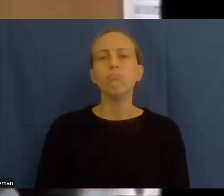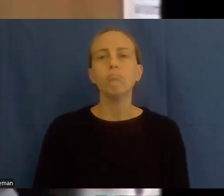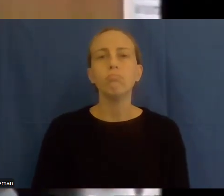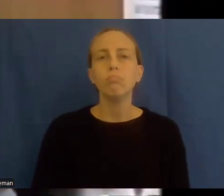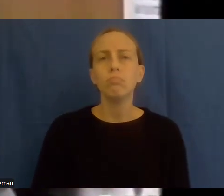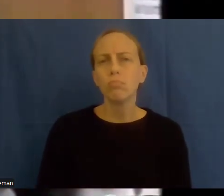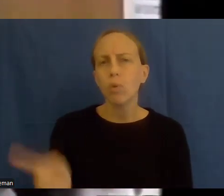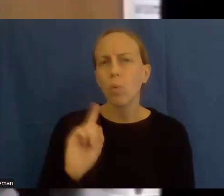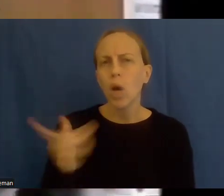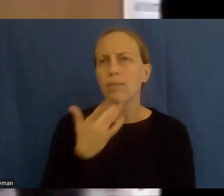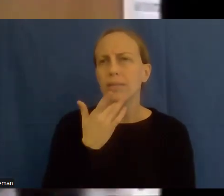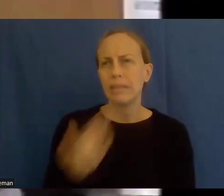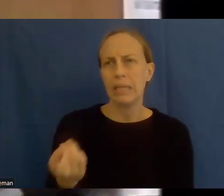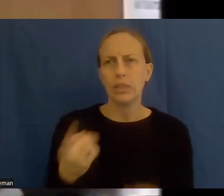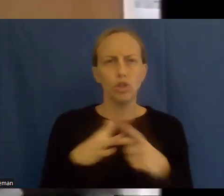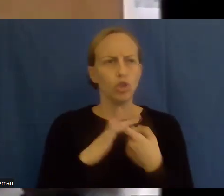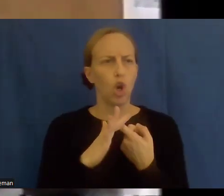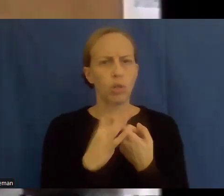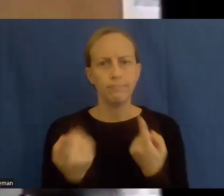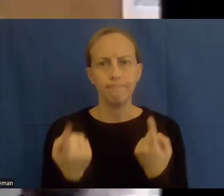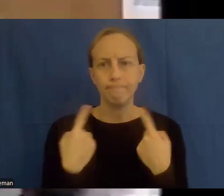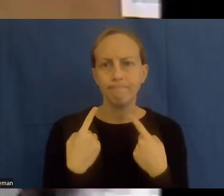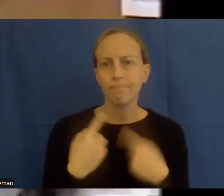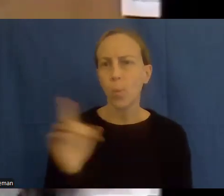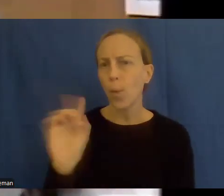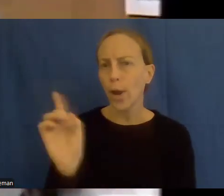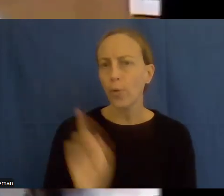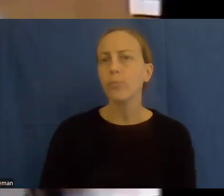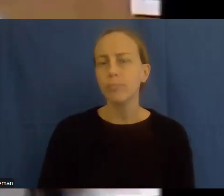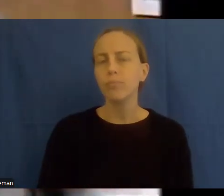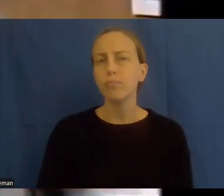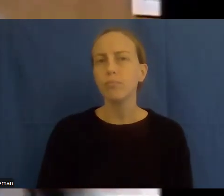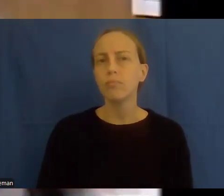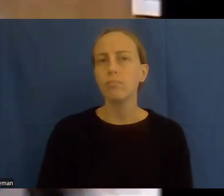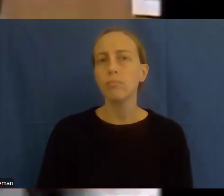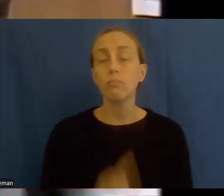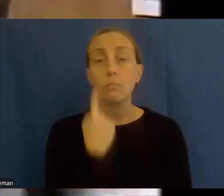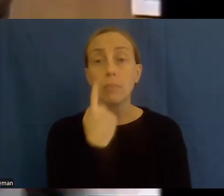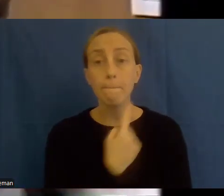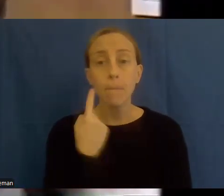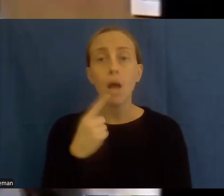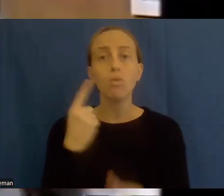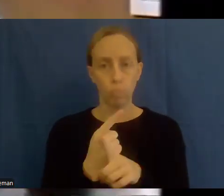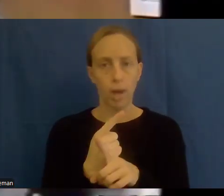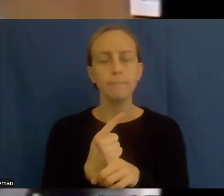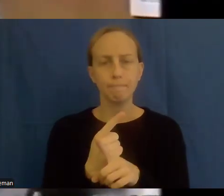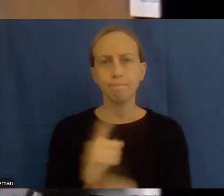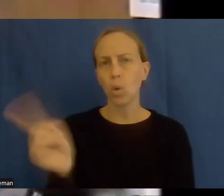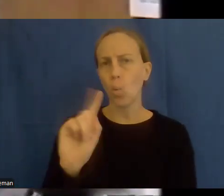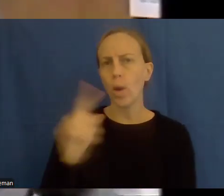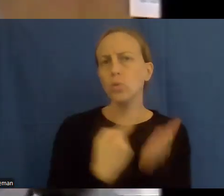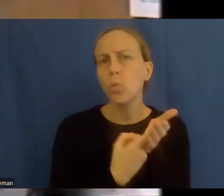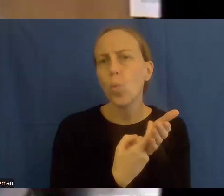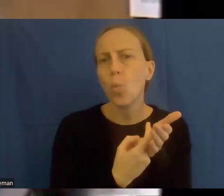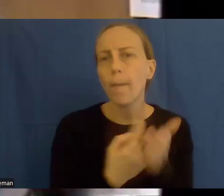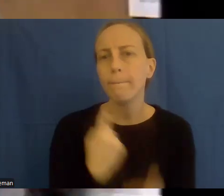Where do most people associate taste receptors, or what structure do most people? Mouth. Yeah, the mouth. And where is the planarian's mouth once